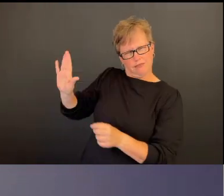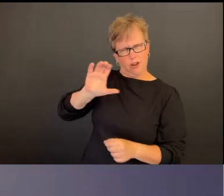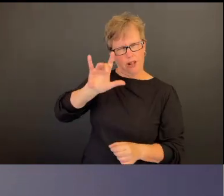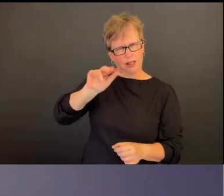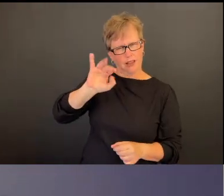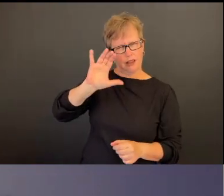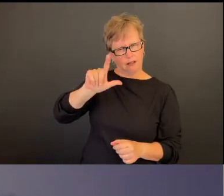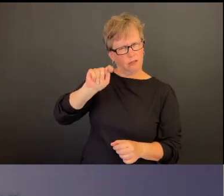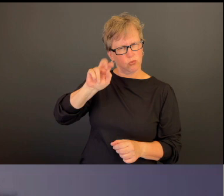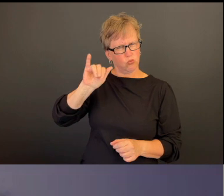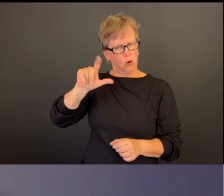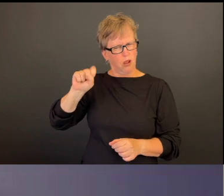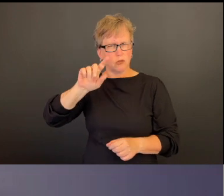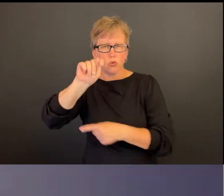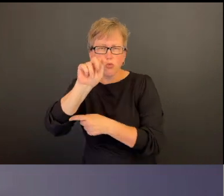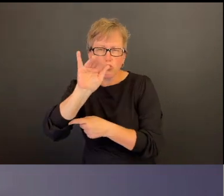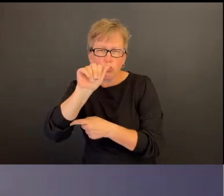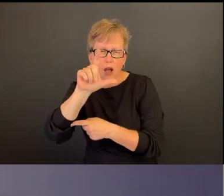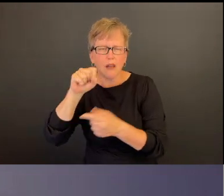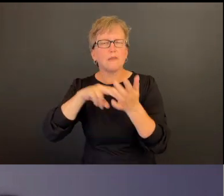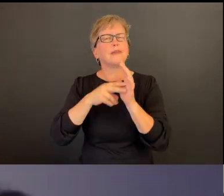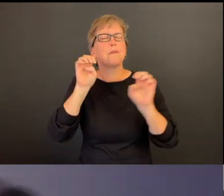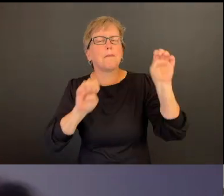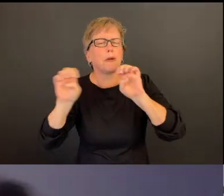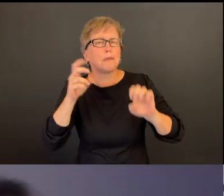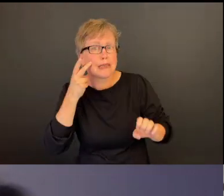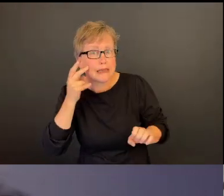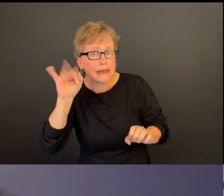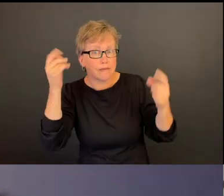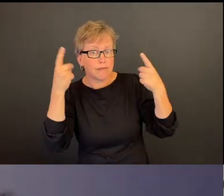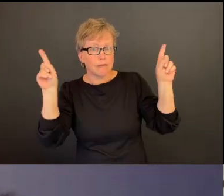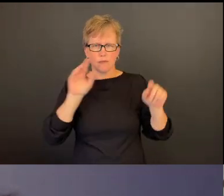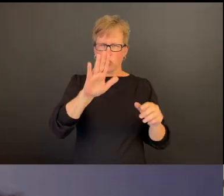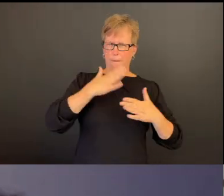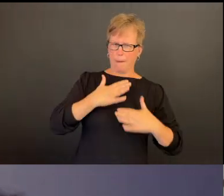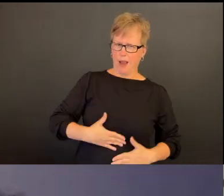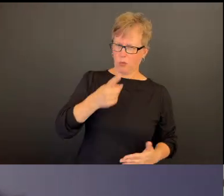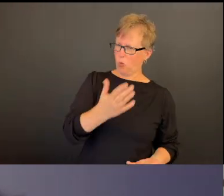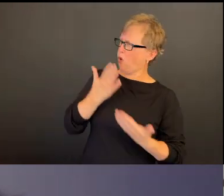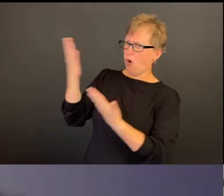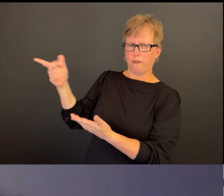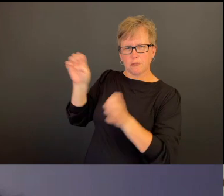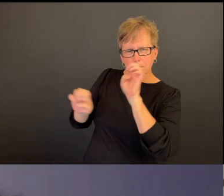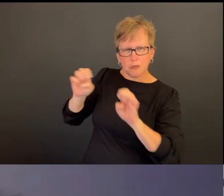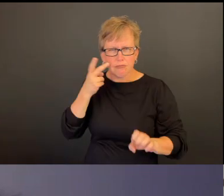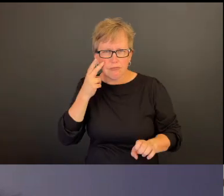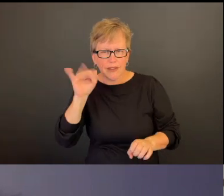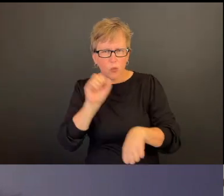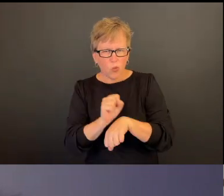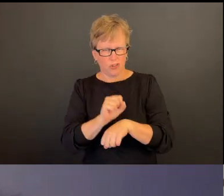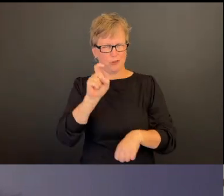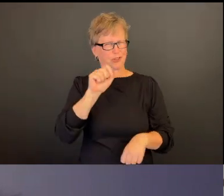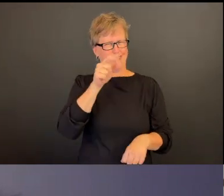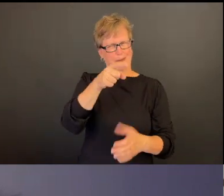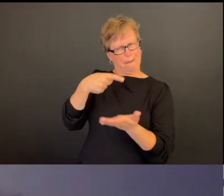That's kind of part of the deal. You're providing your body, so you shouldn't have to pay. There's